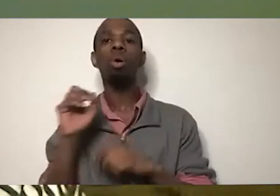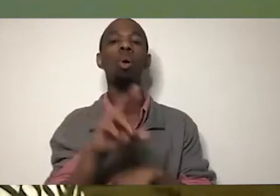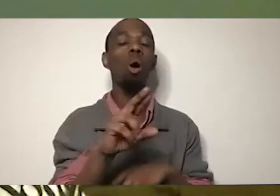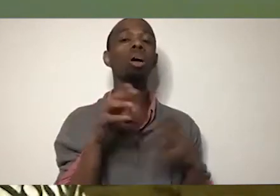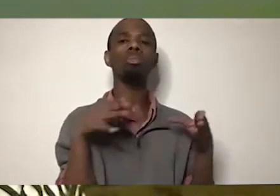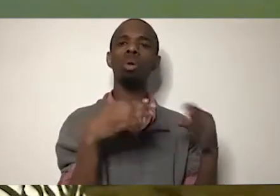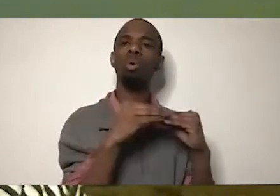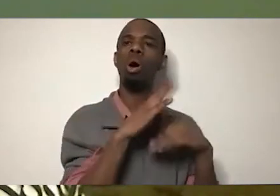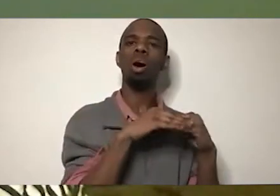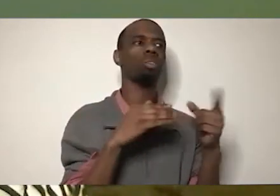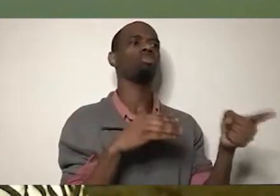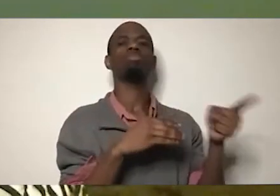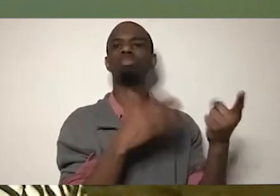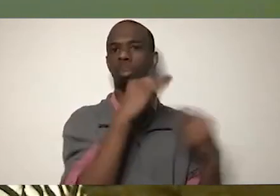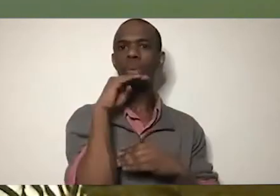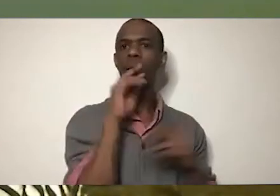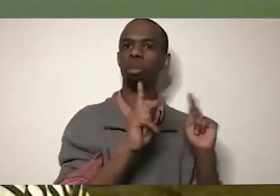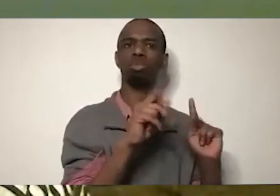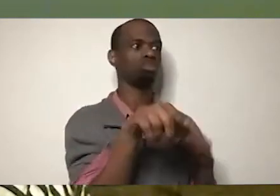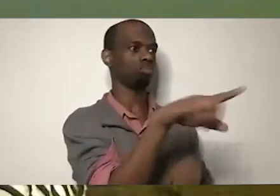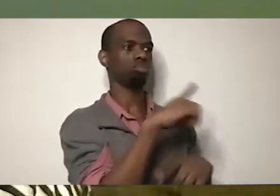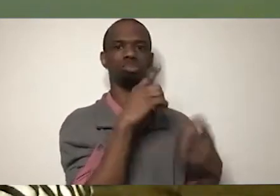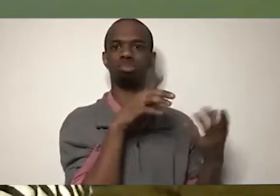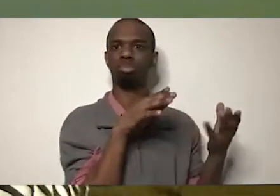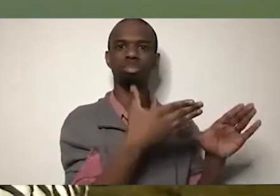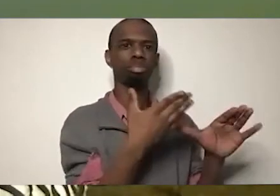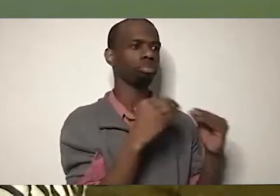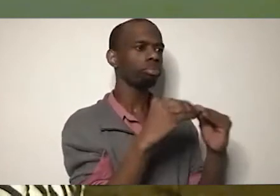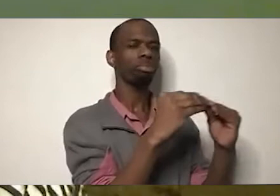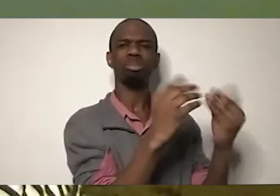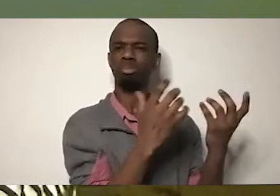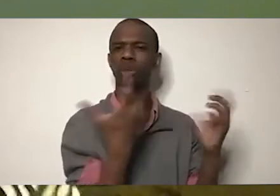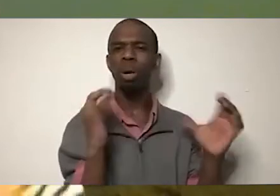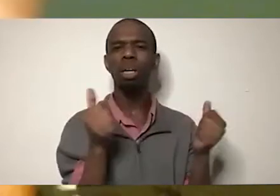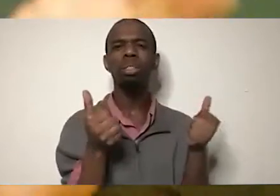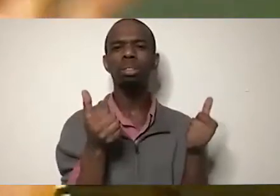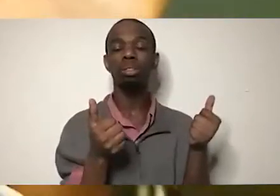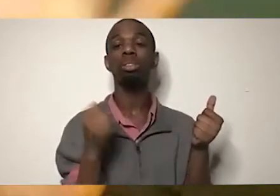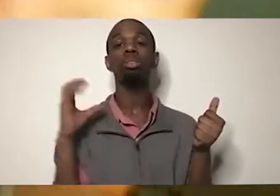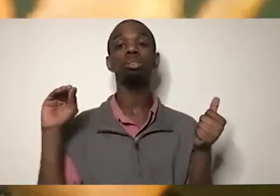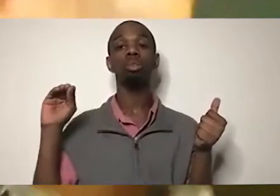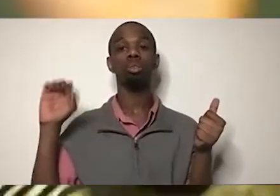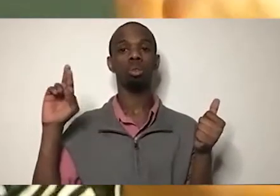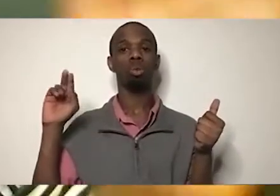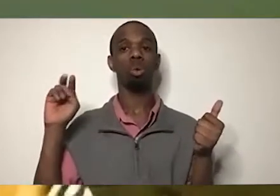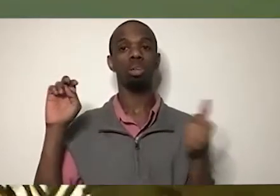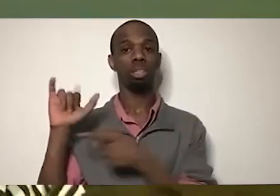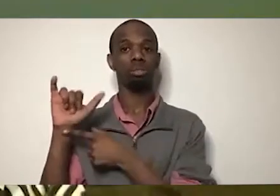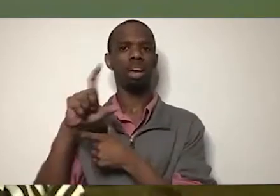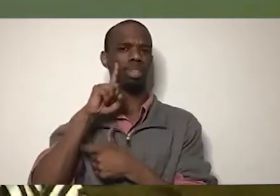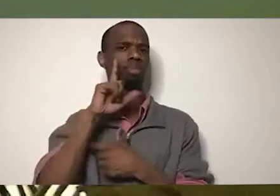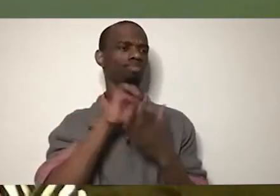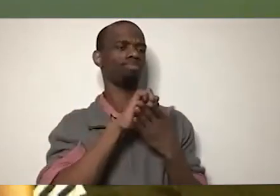we use to describe these issues are critical. The language that we use, right? Is it the evil people